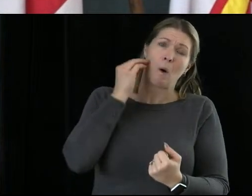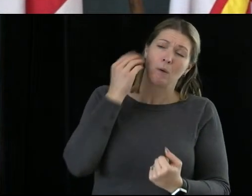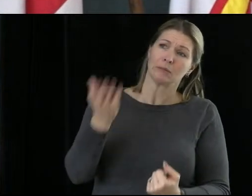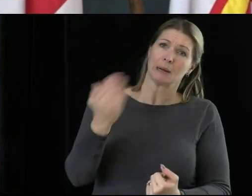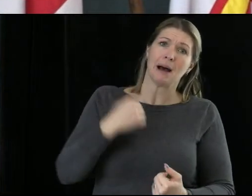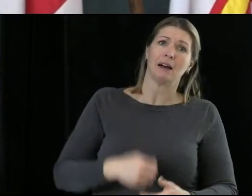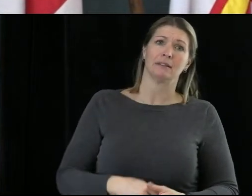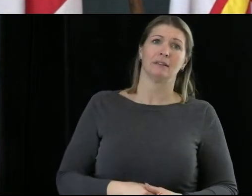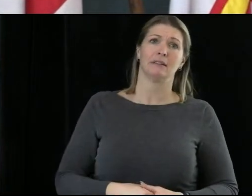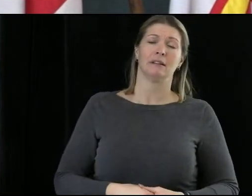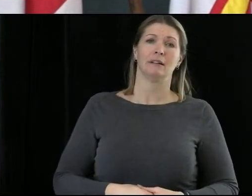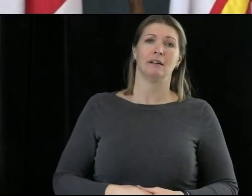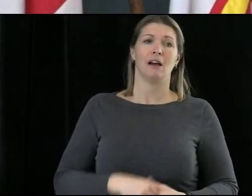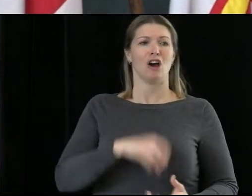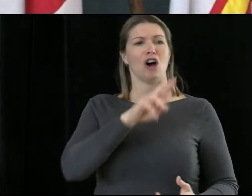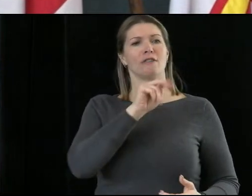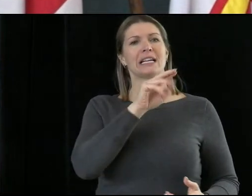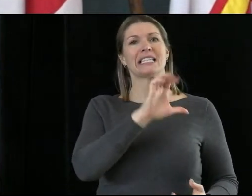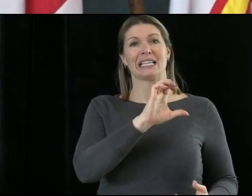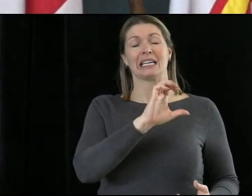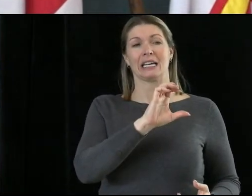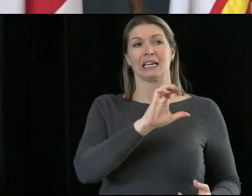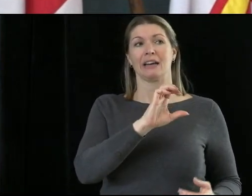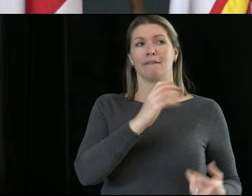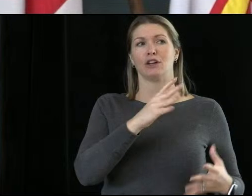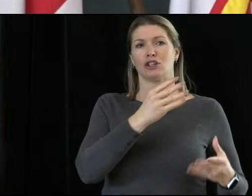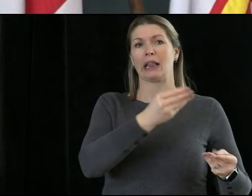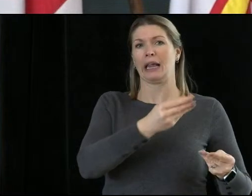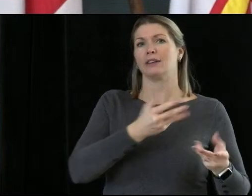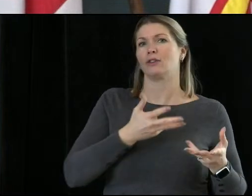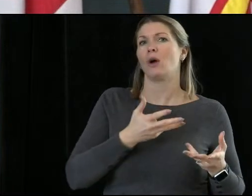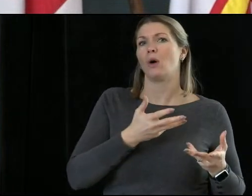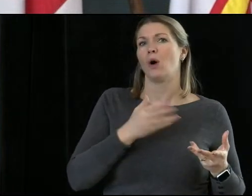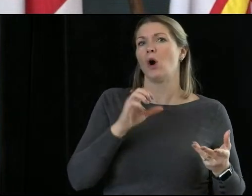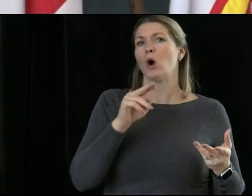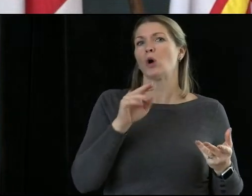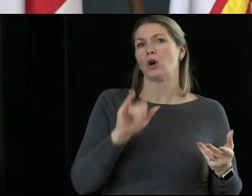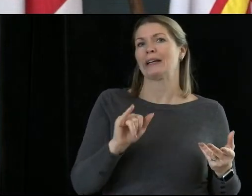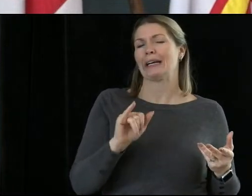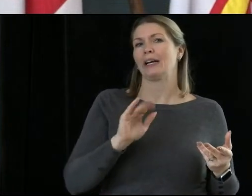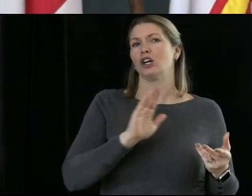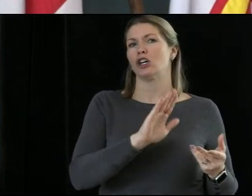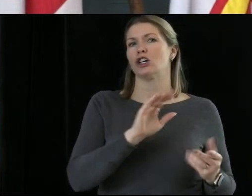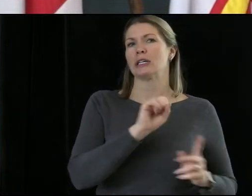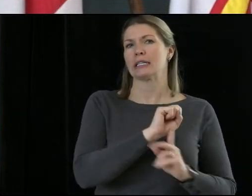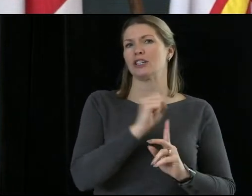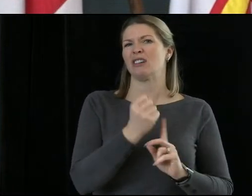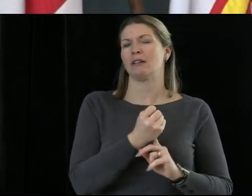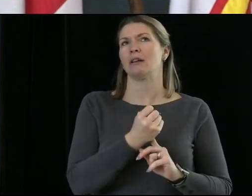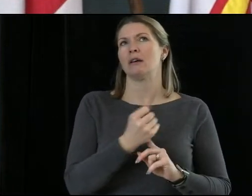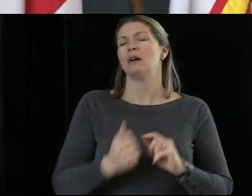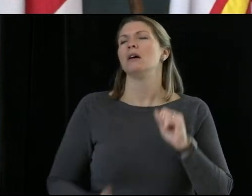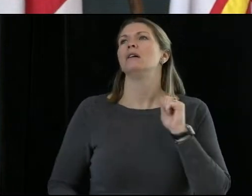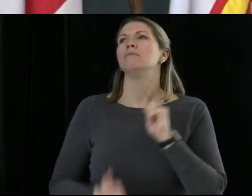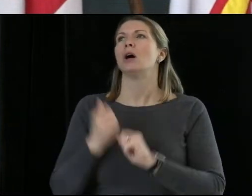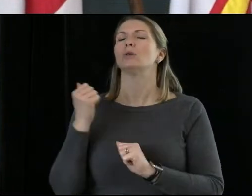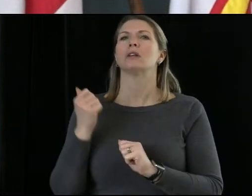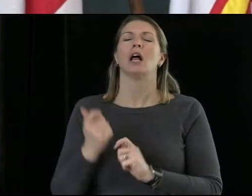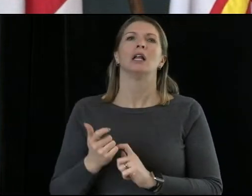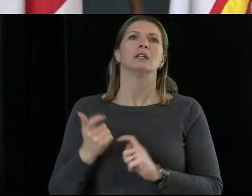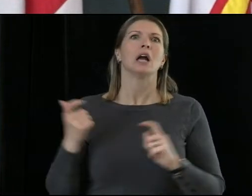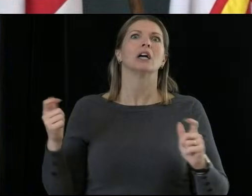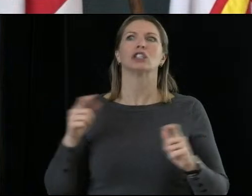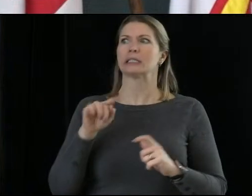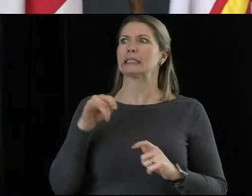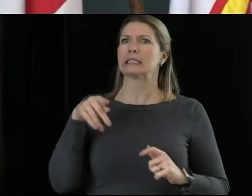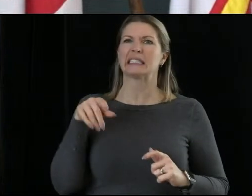RNC let us know that for Courtney's case, they received the largest number of tips they've ever